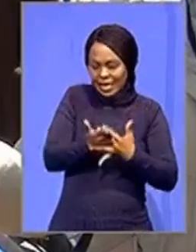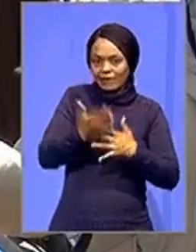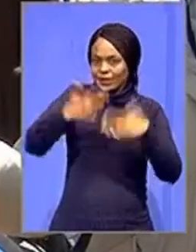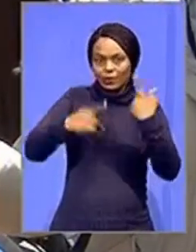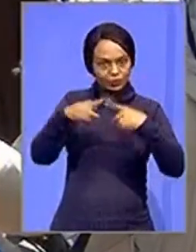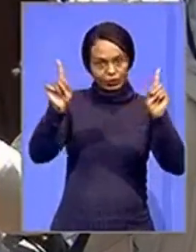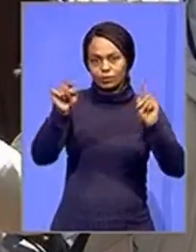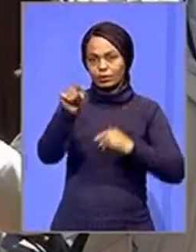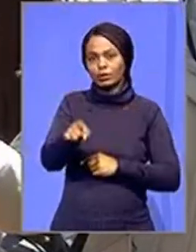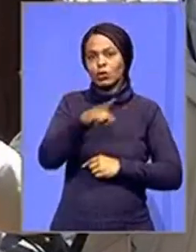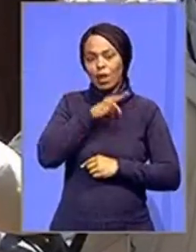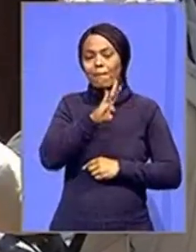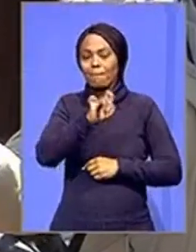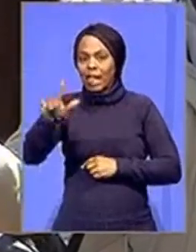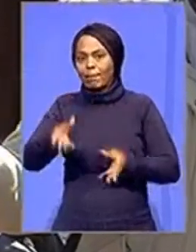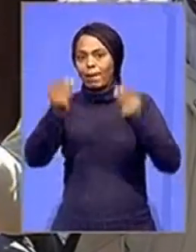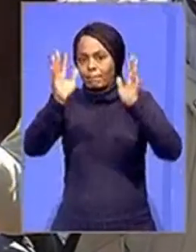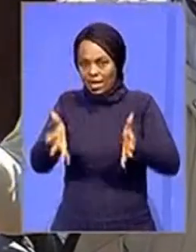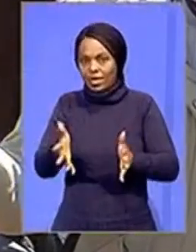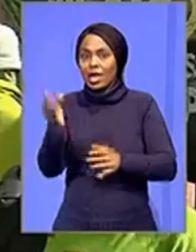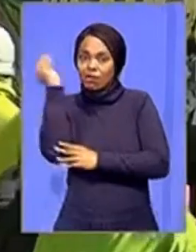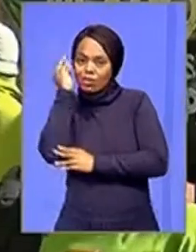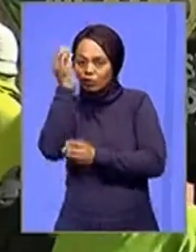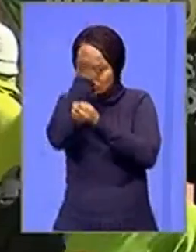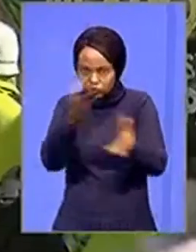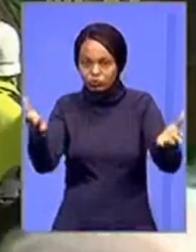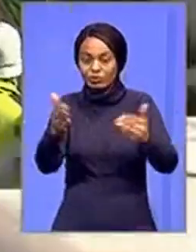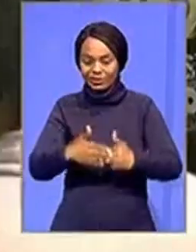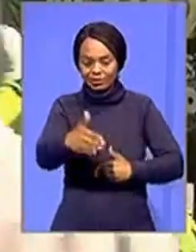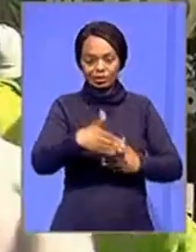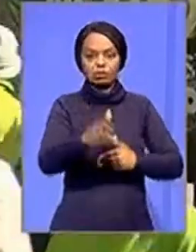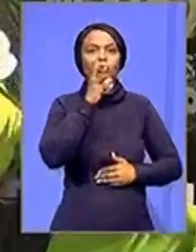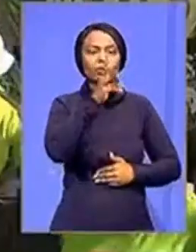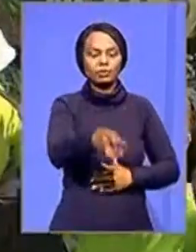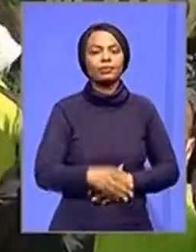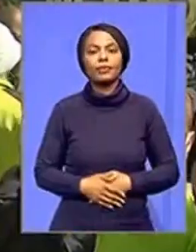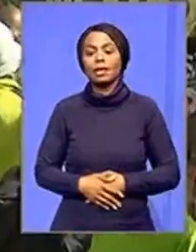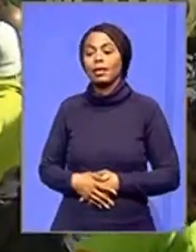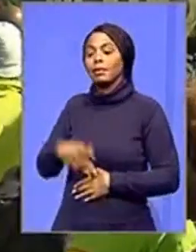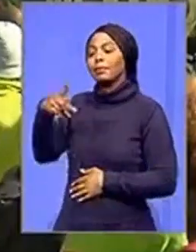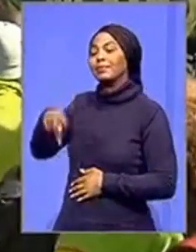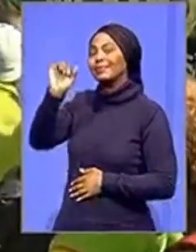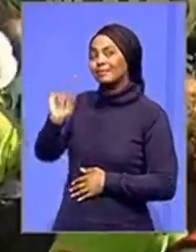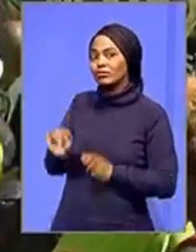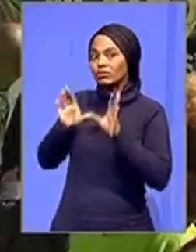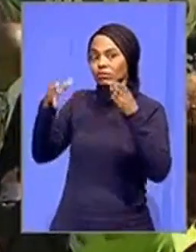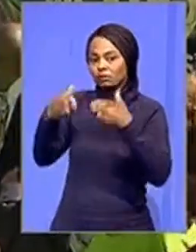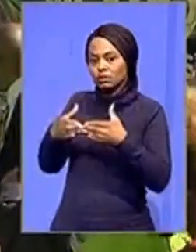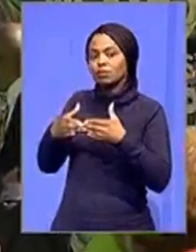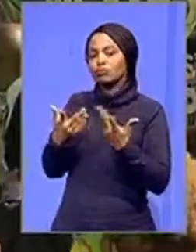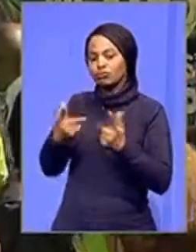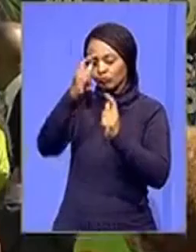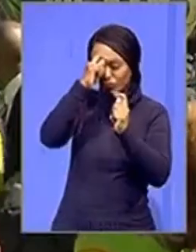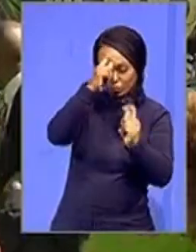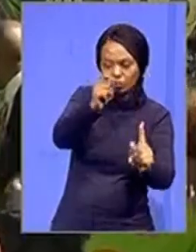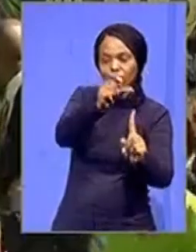the information will be revealed at that stage. Go le bjalo maloko a Patriotic Alliance a be a dirile moraladi wa go laetša hlompho